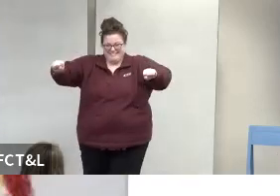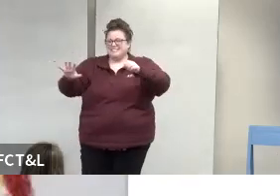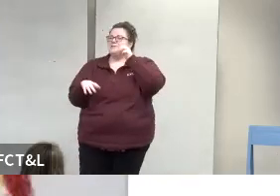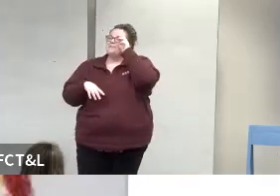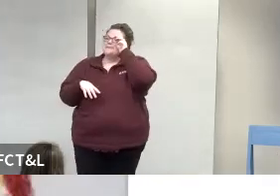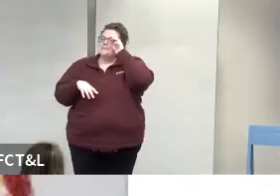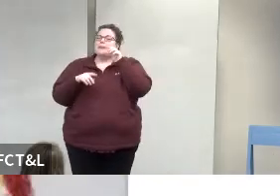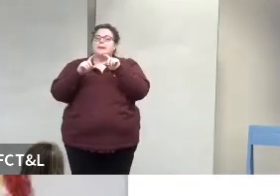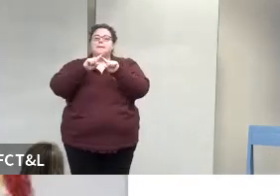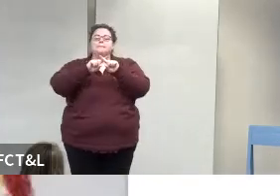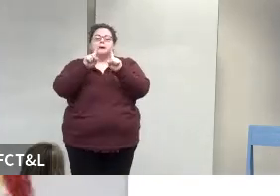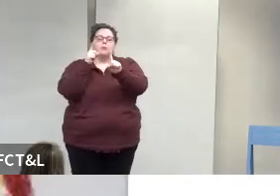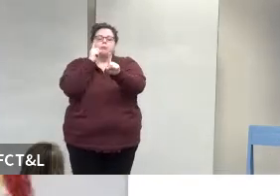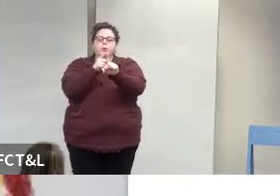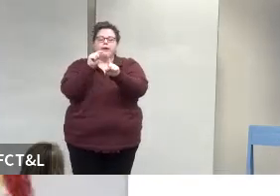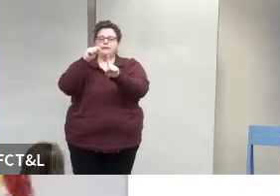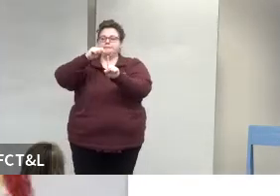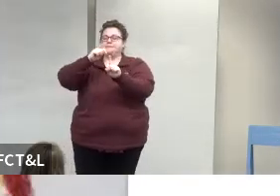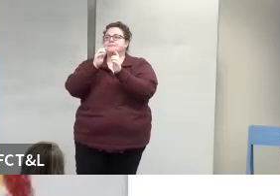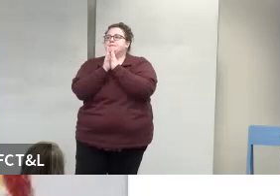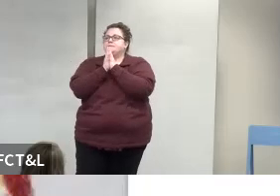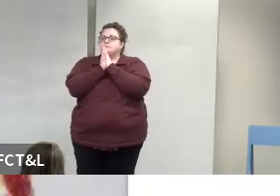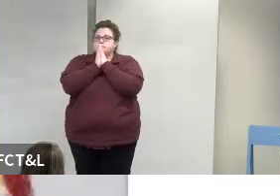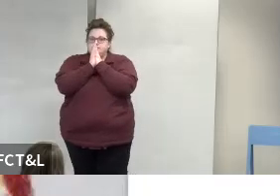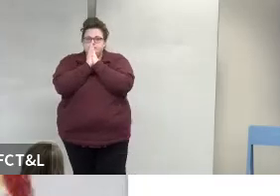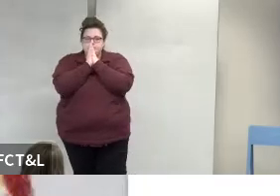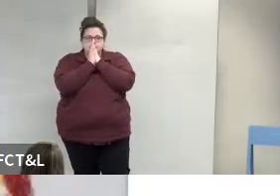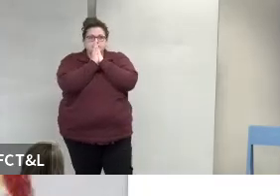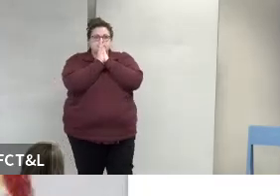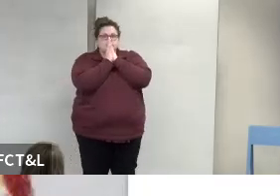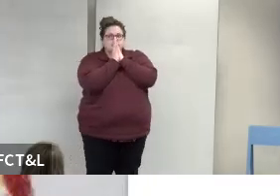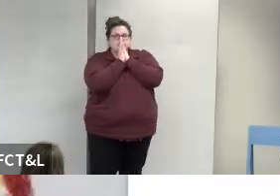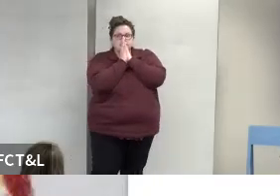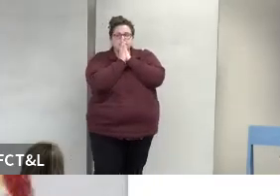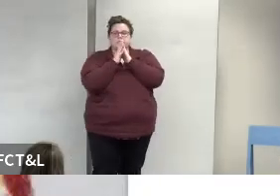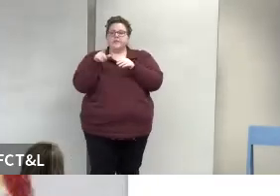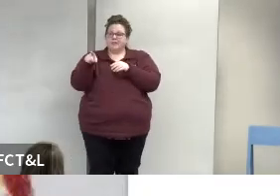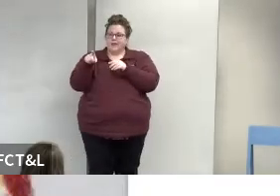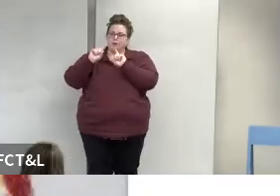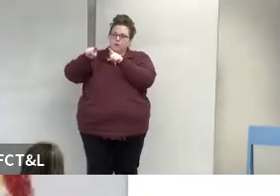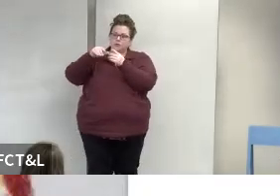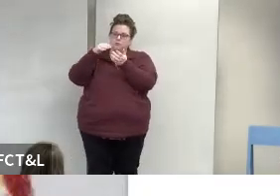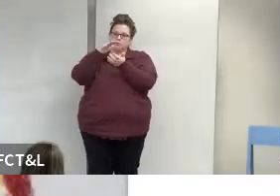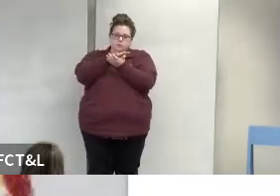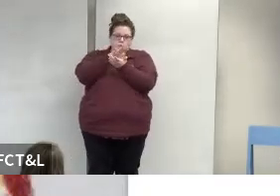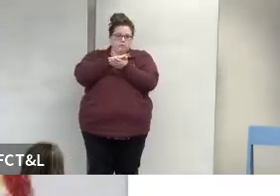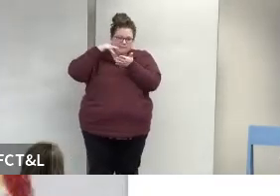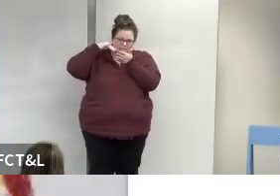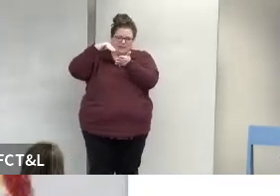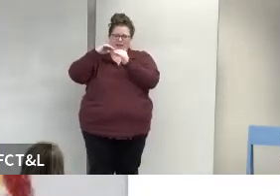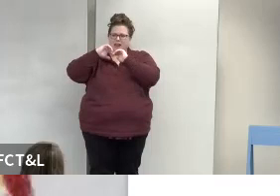with me, I do want a doctor, right? For the most part. But the point being is that we don't see ourselves as a people to be